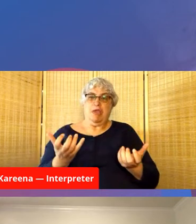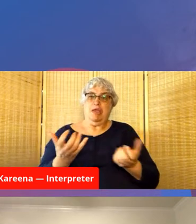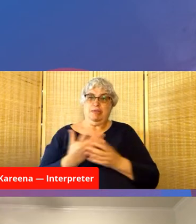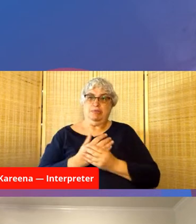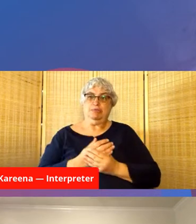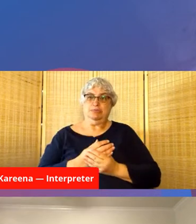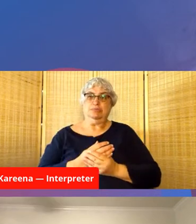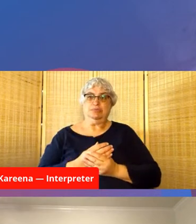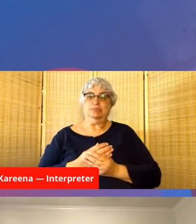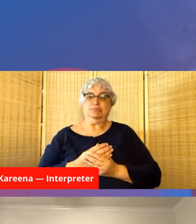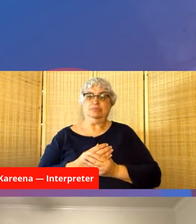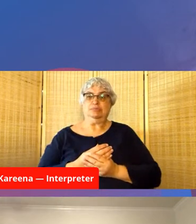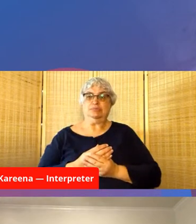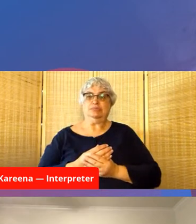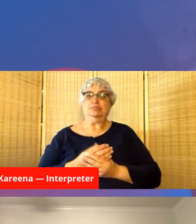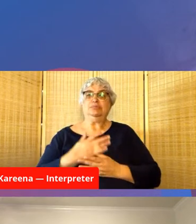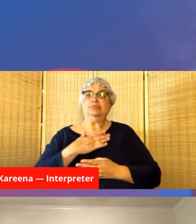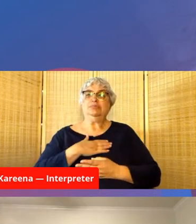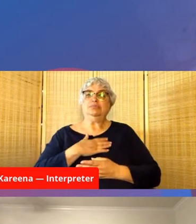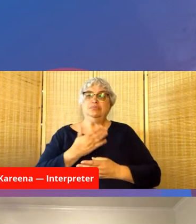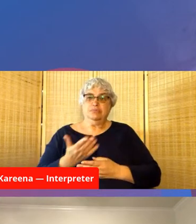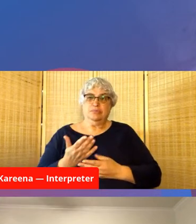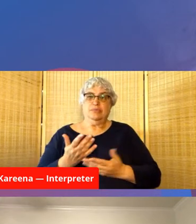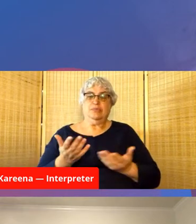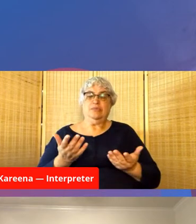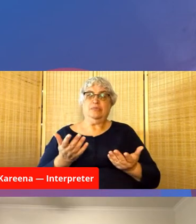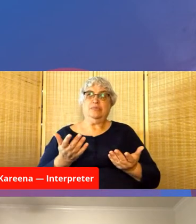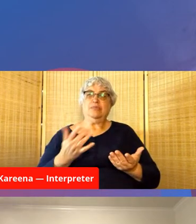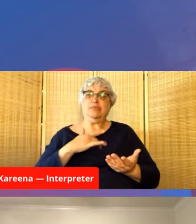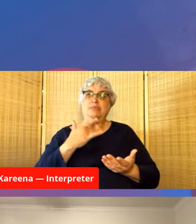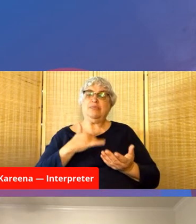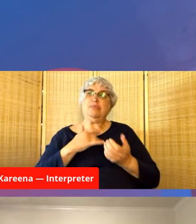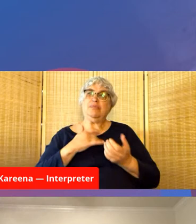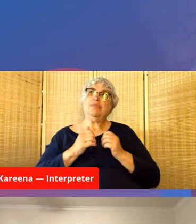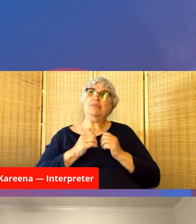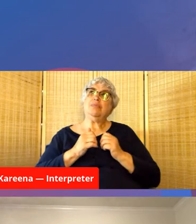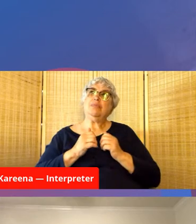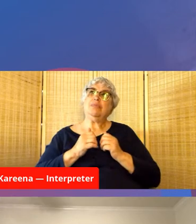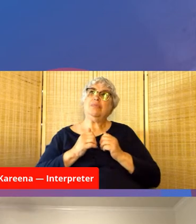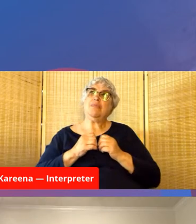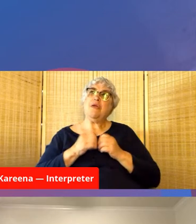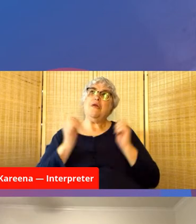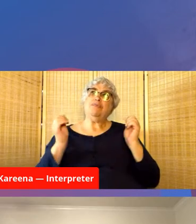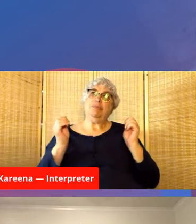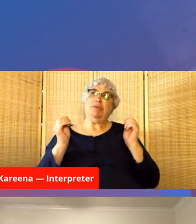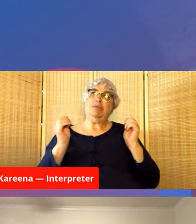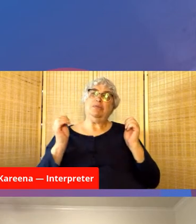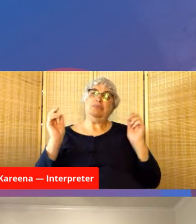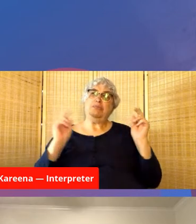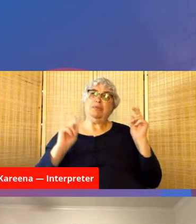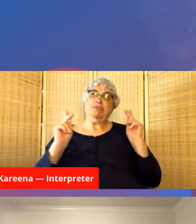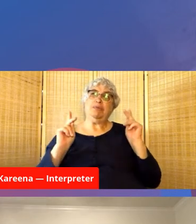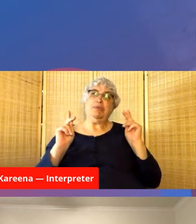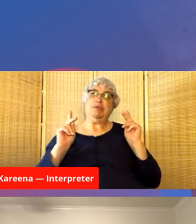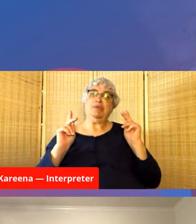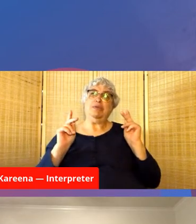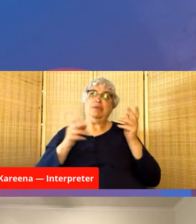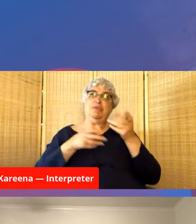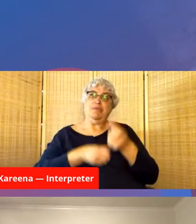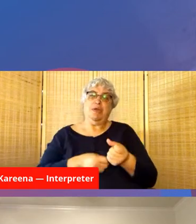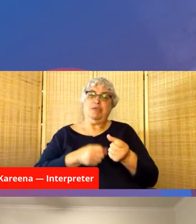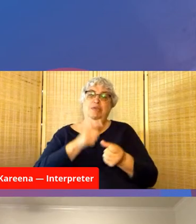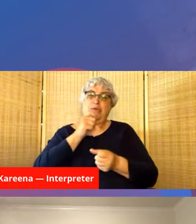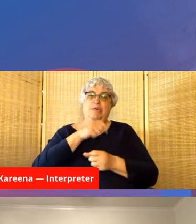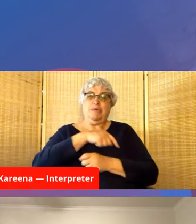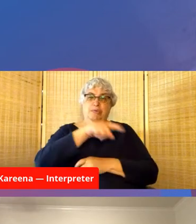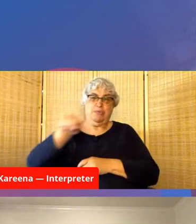it's that willingness to be vulnerable in the moment and to trust the performers you're with, and to trust